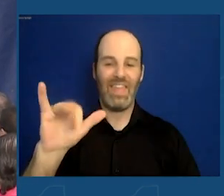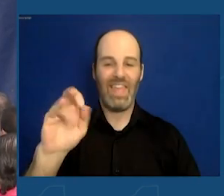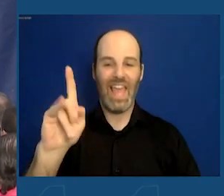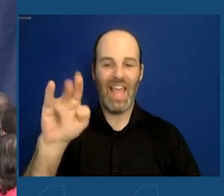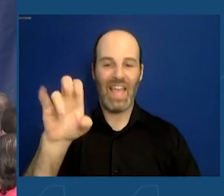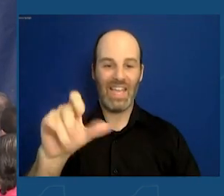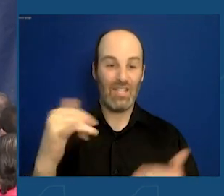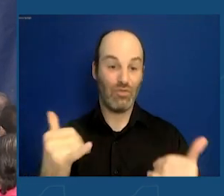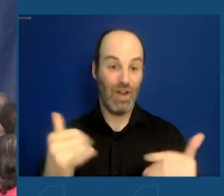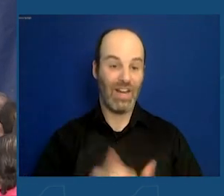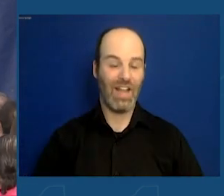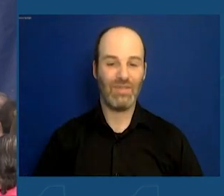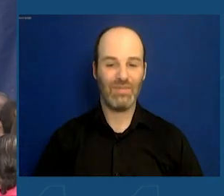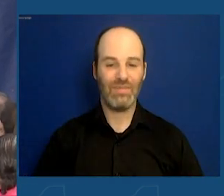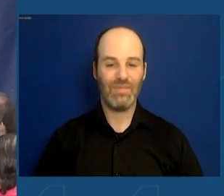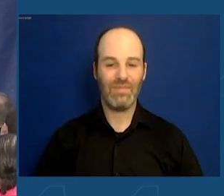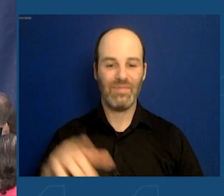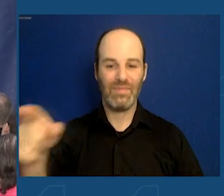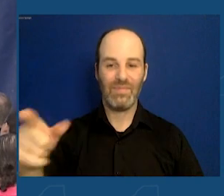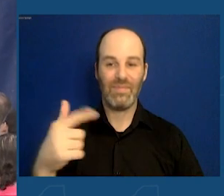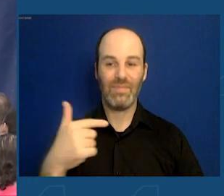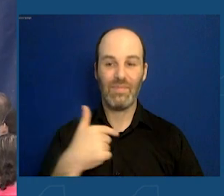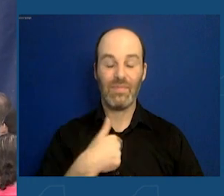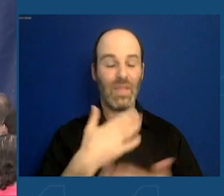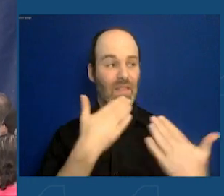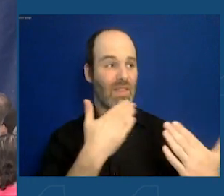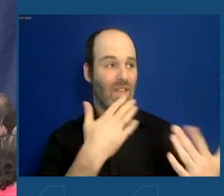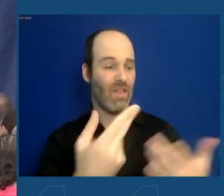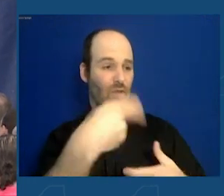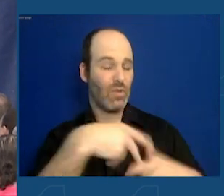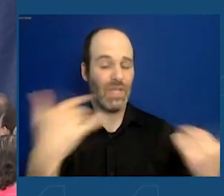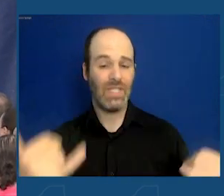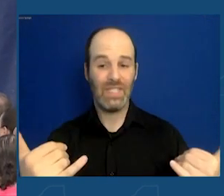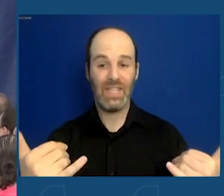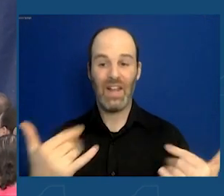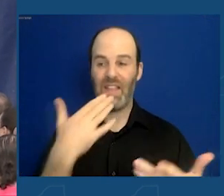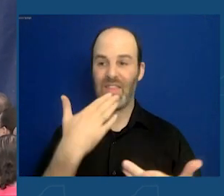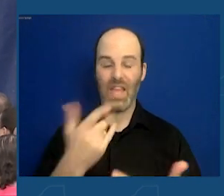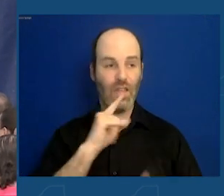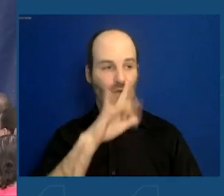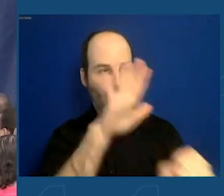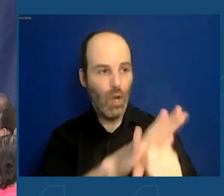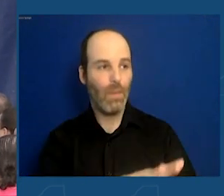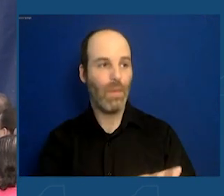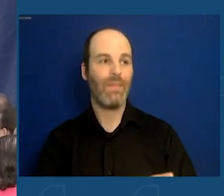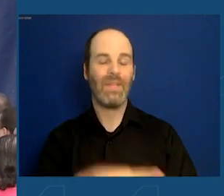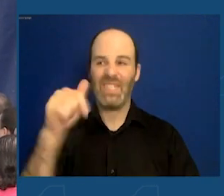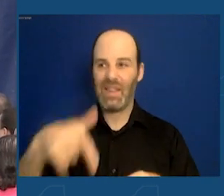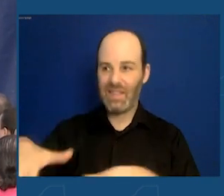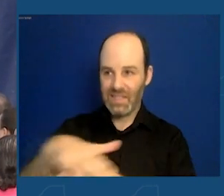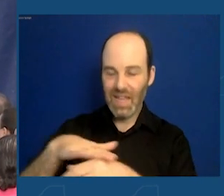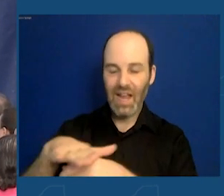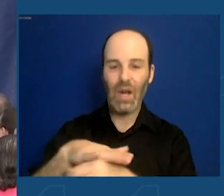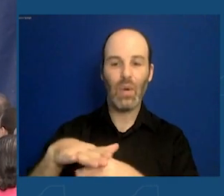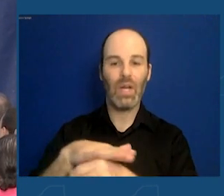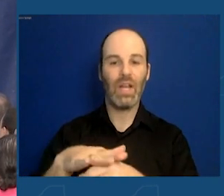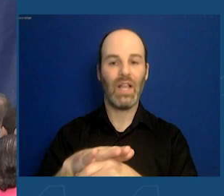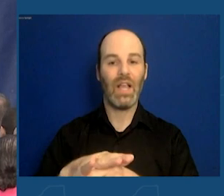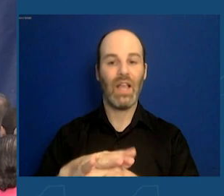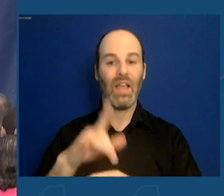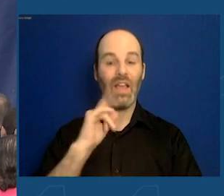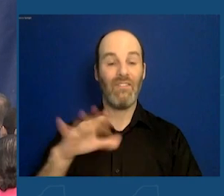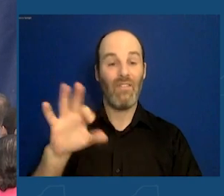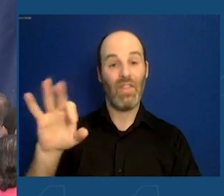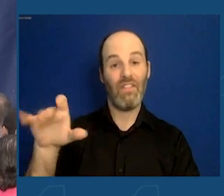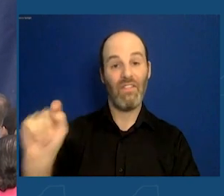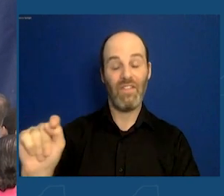Governor, thank you, and thank you for joining us here today, and thank you for your commitments to this region and for the Fast New York